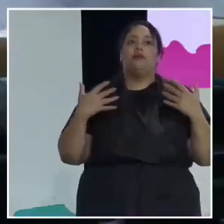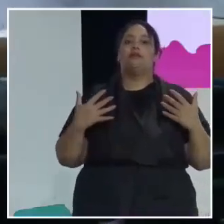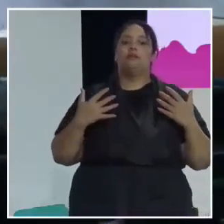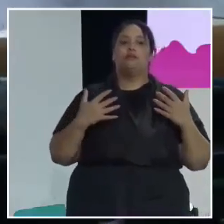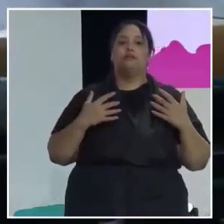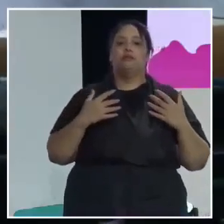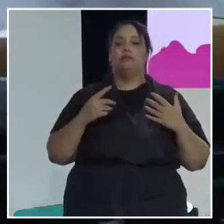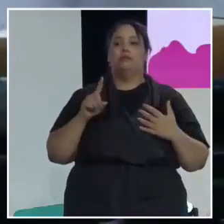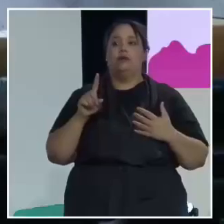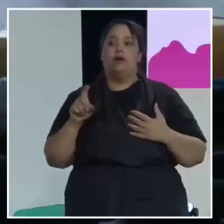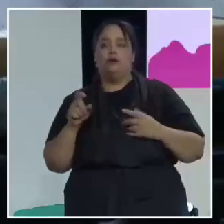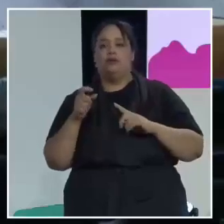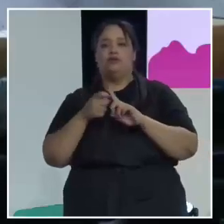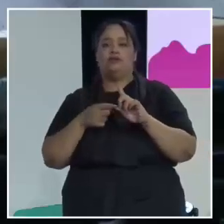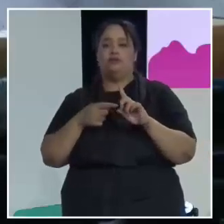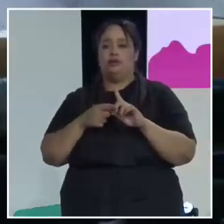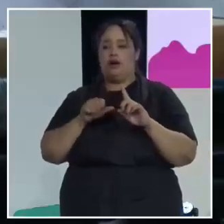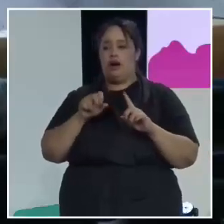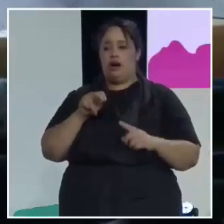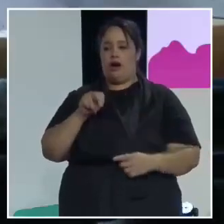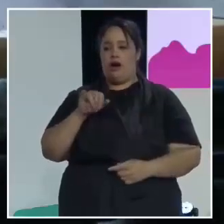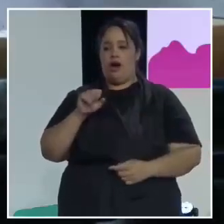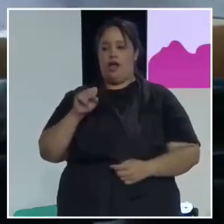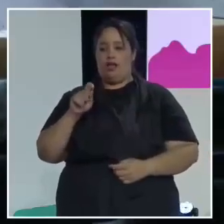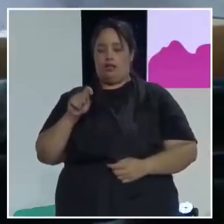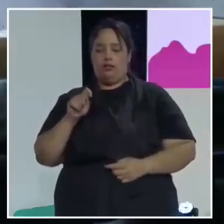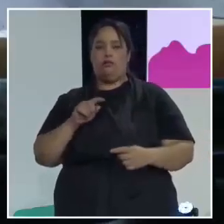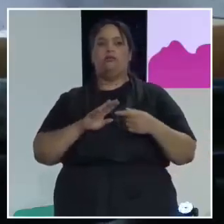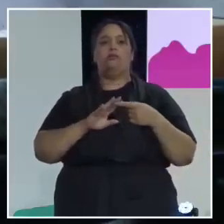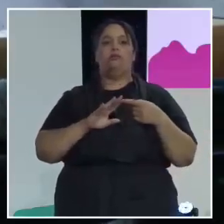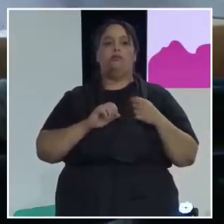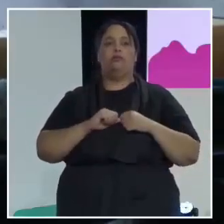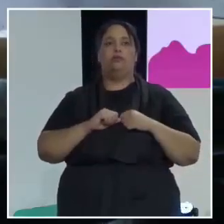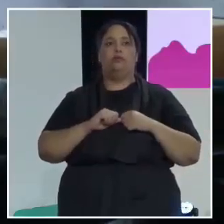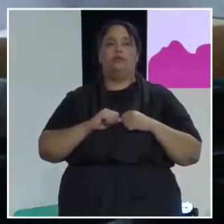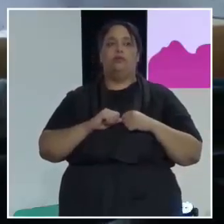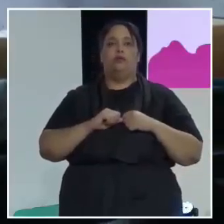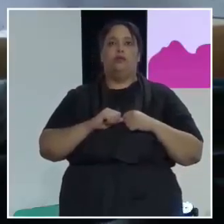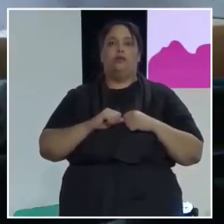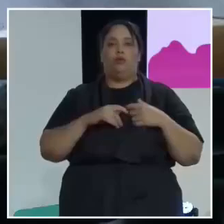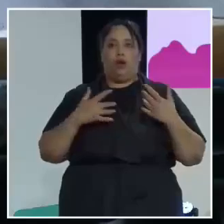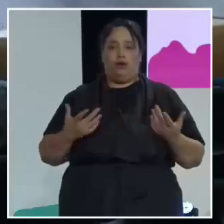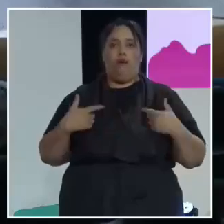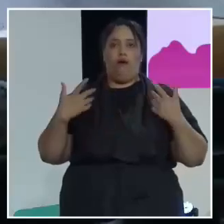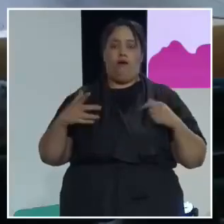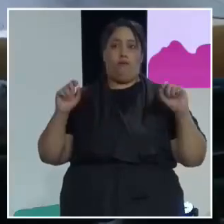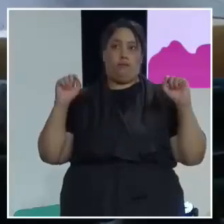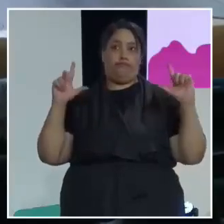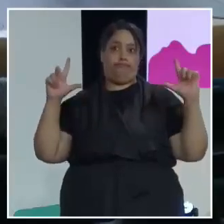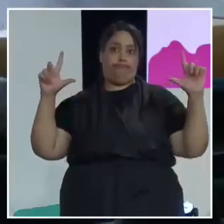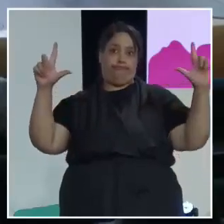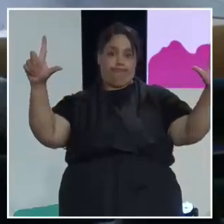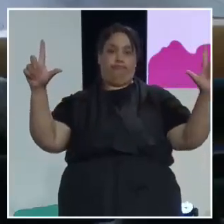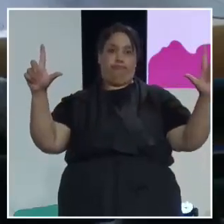for Annette. So, in the first phrase, we have this kind of big picture on